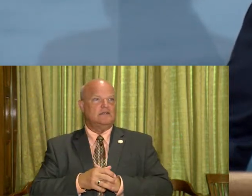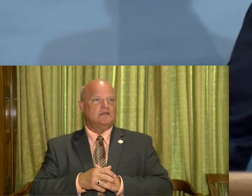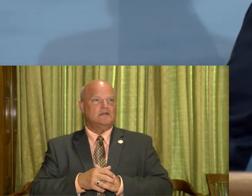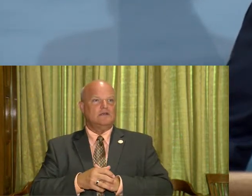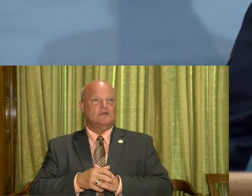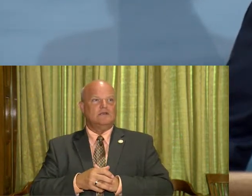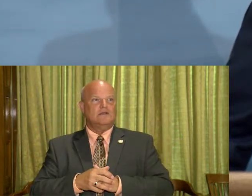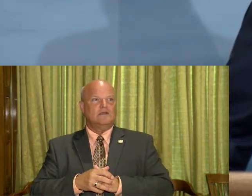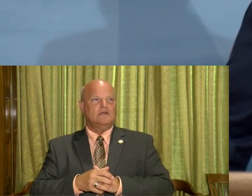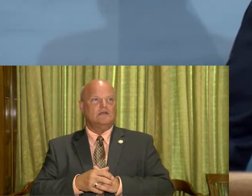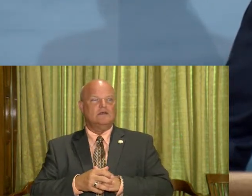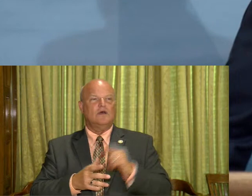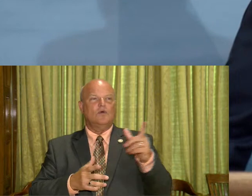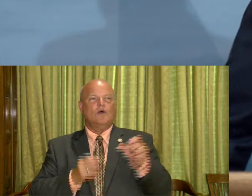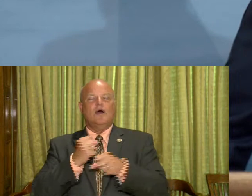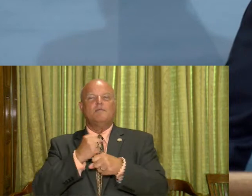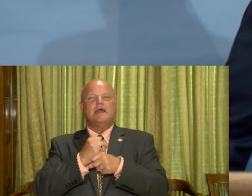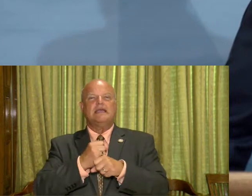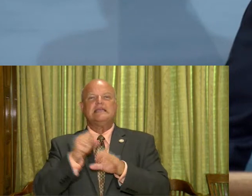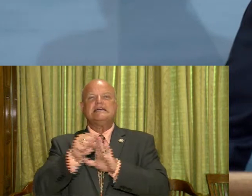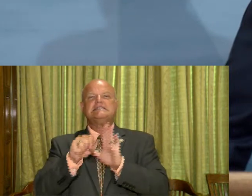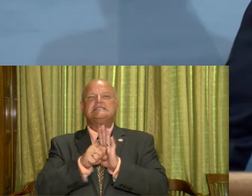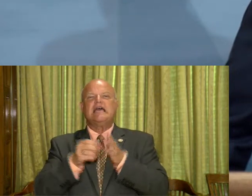prevented you from making a statewide